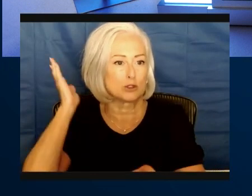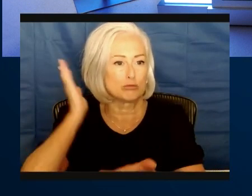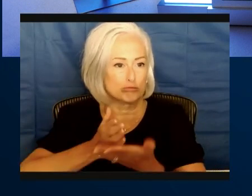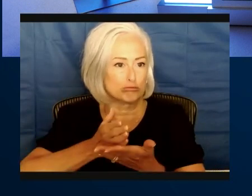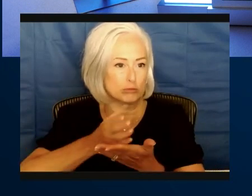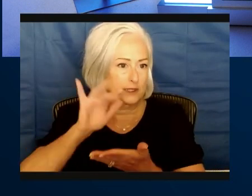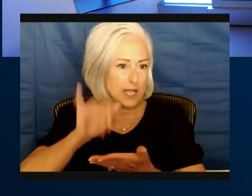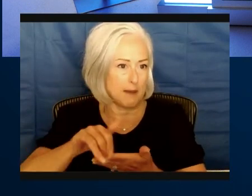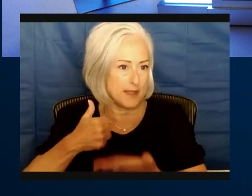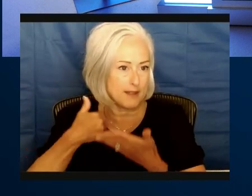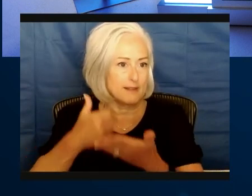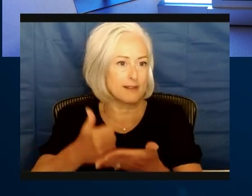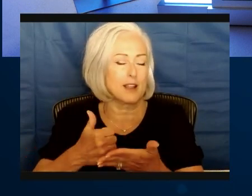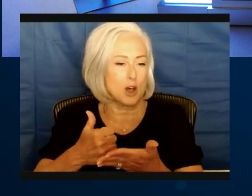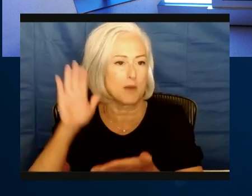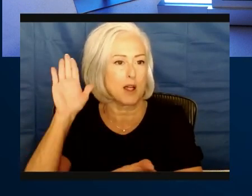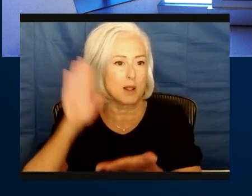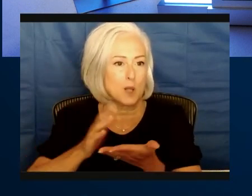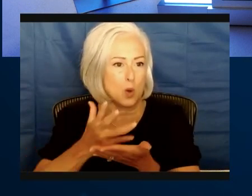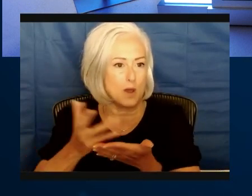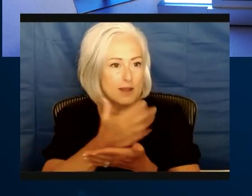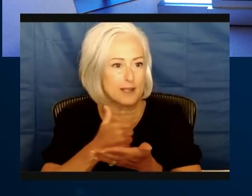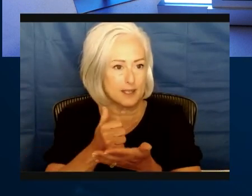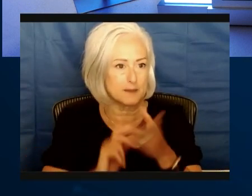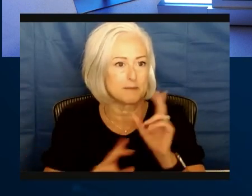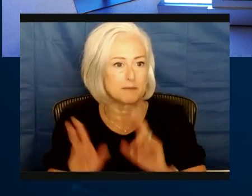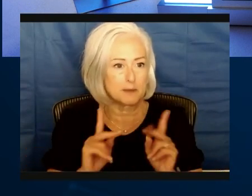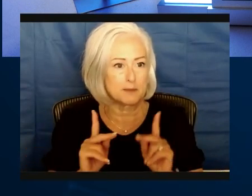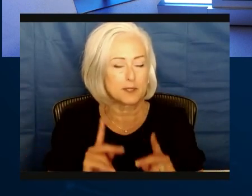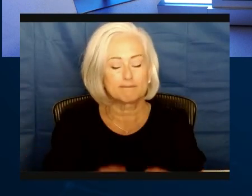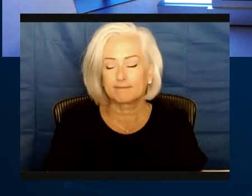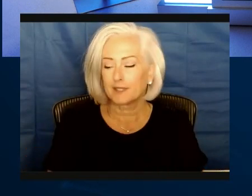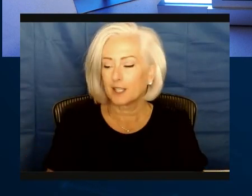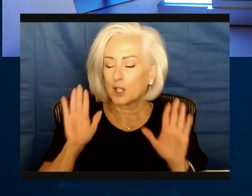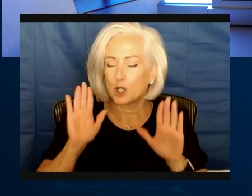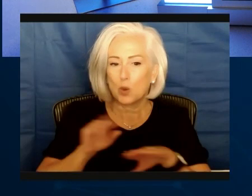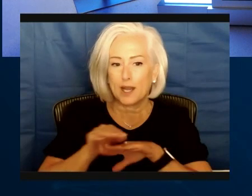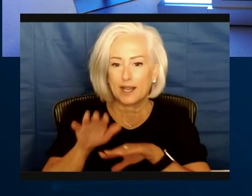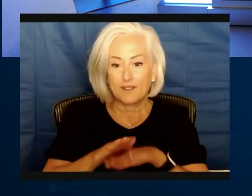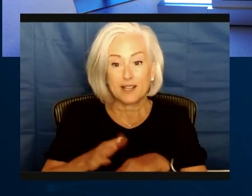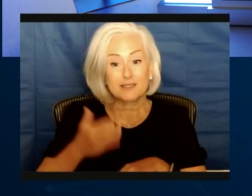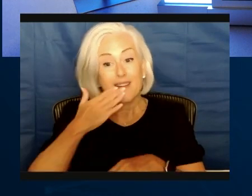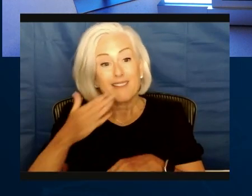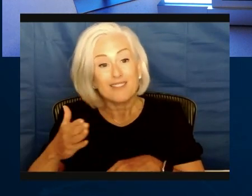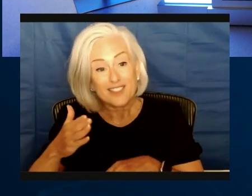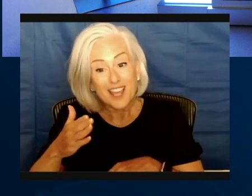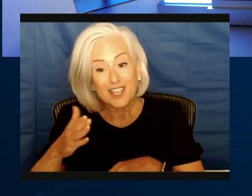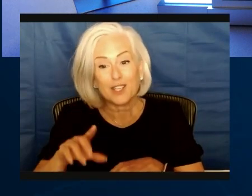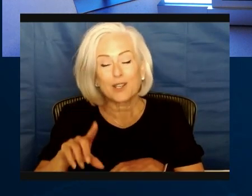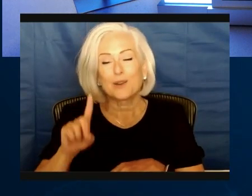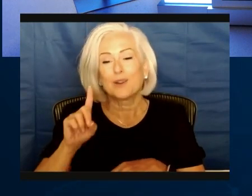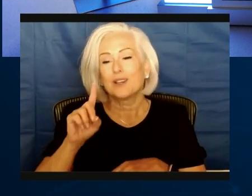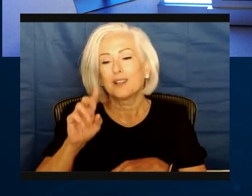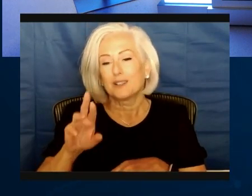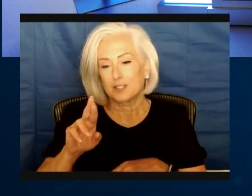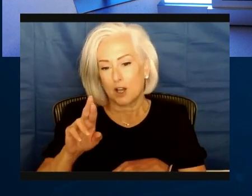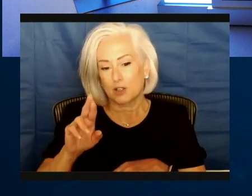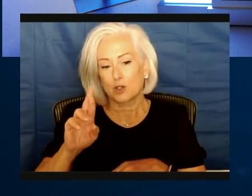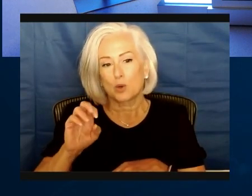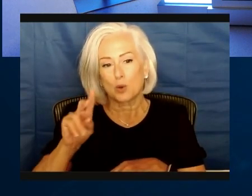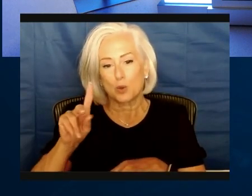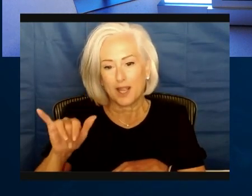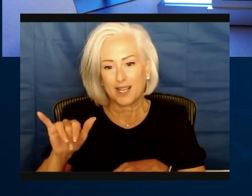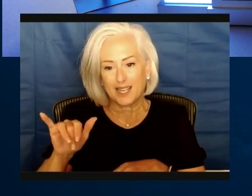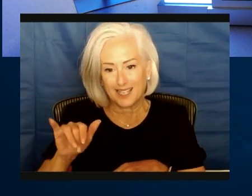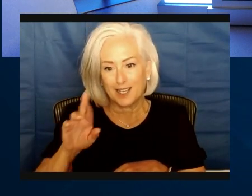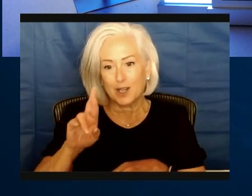like great advice and great thoughts. I want to thank our first-year medical student from KU, Ravali Reddy. And by the way, Ravali, there's still time to see the